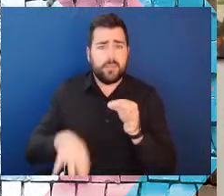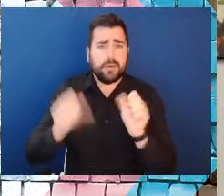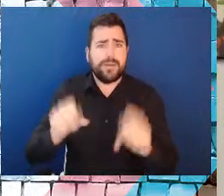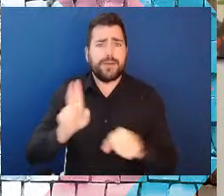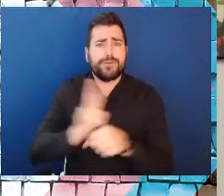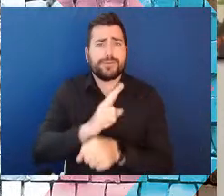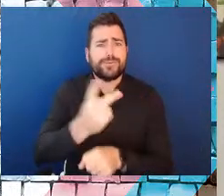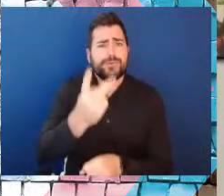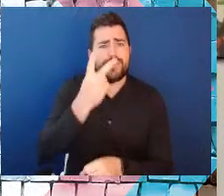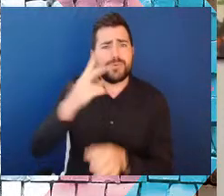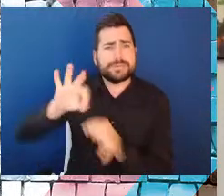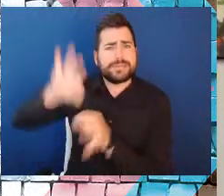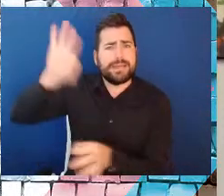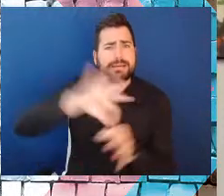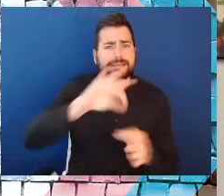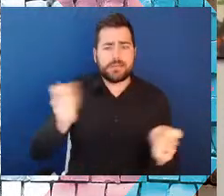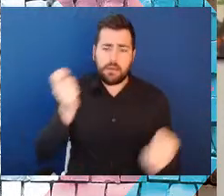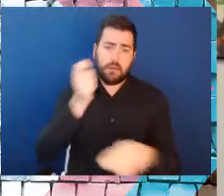sticks